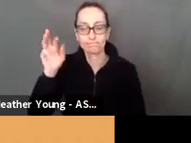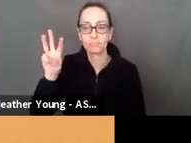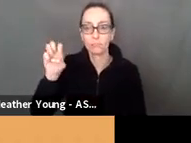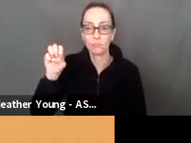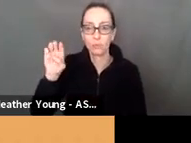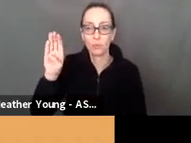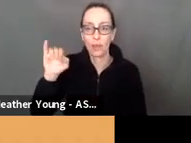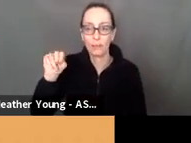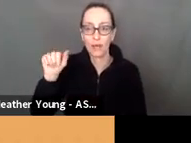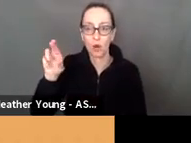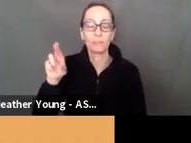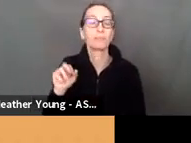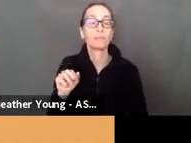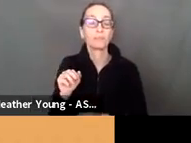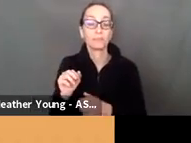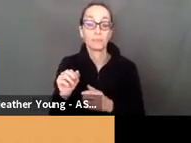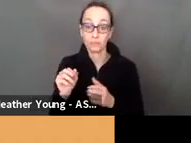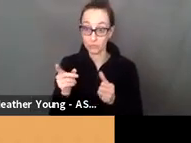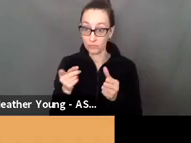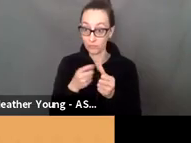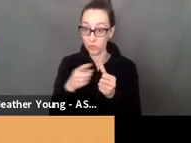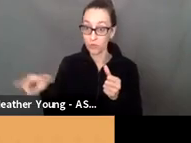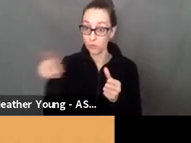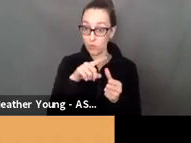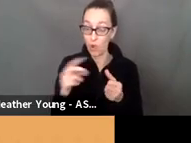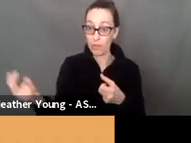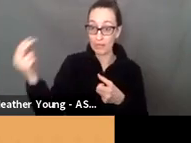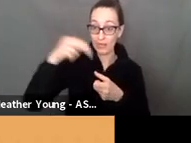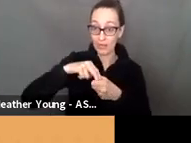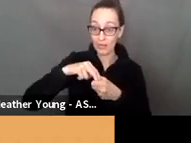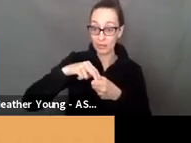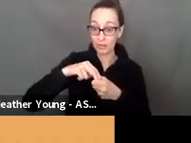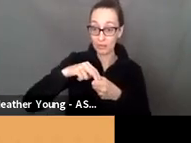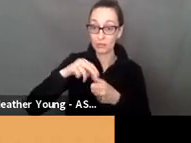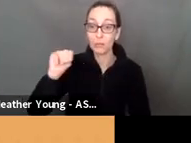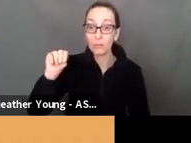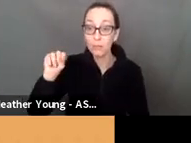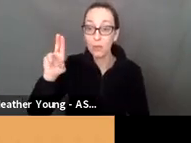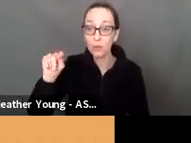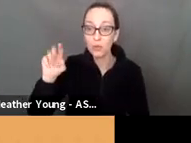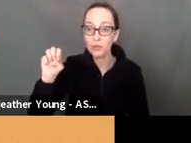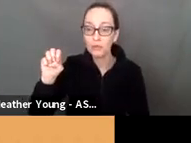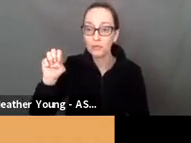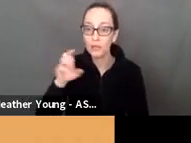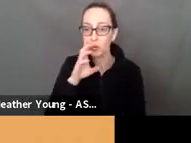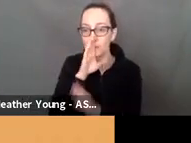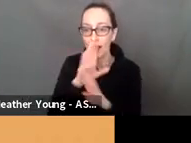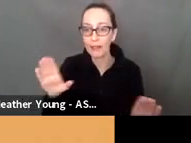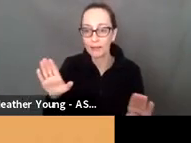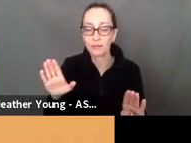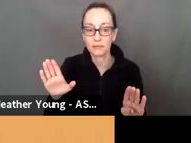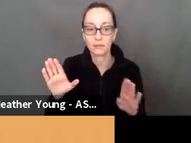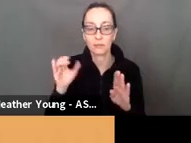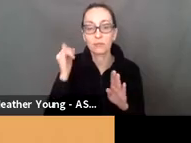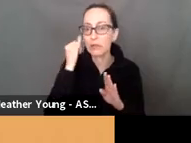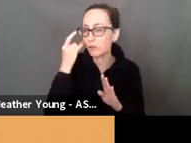First, everyone has entered the webinar in mute. And if you could please still